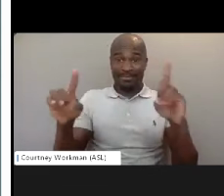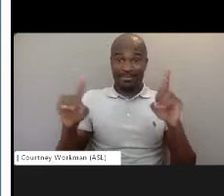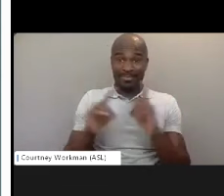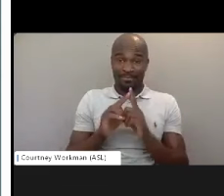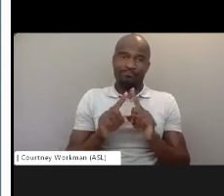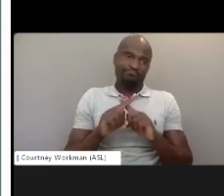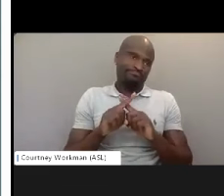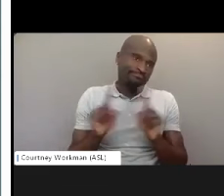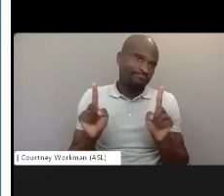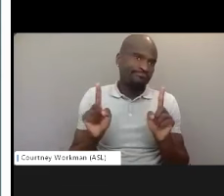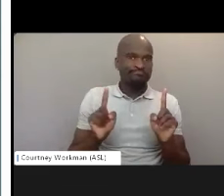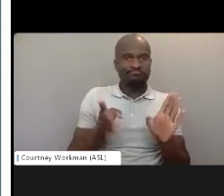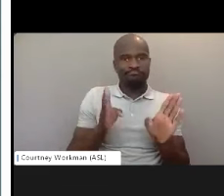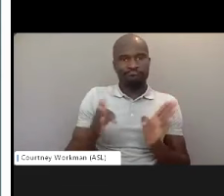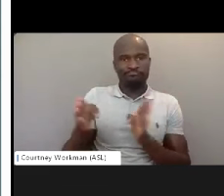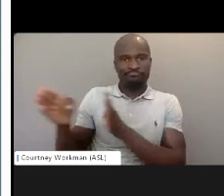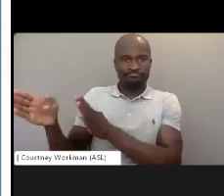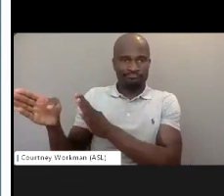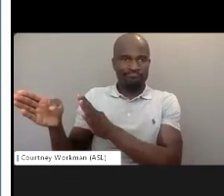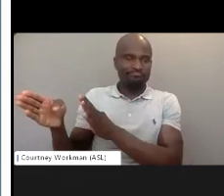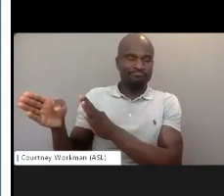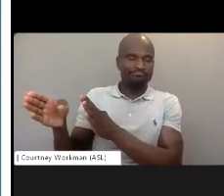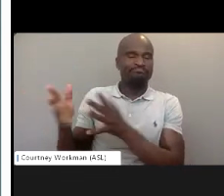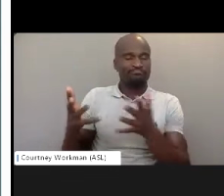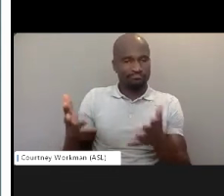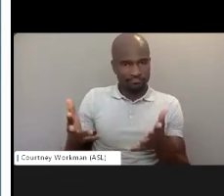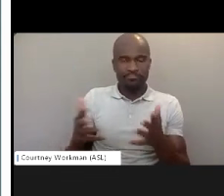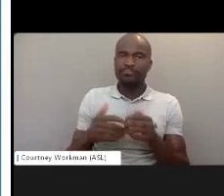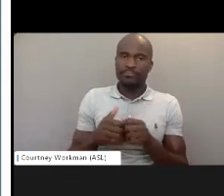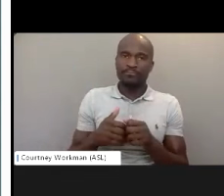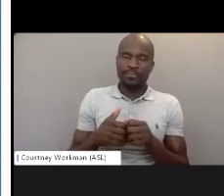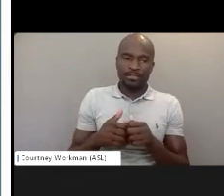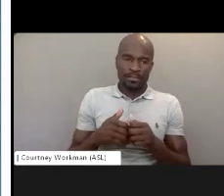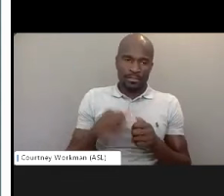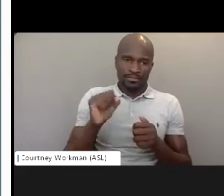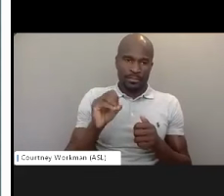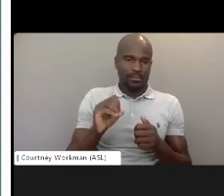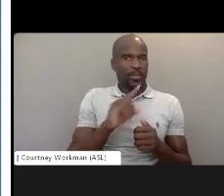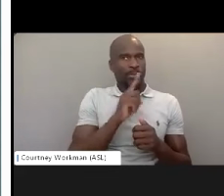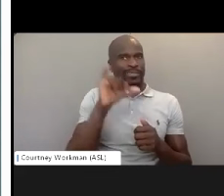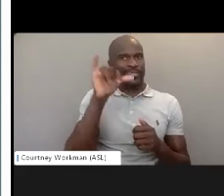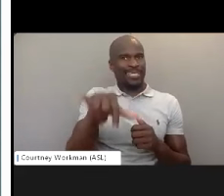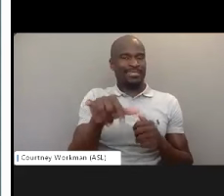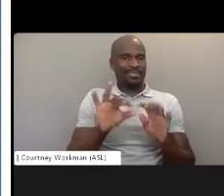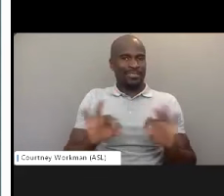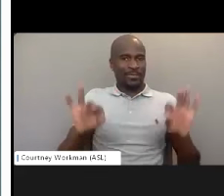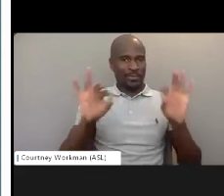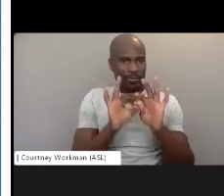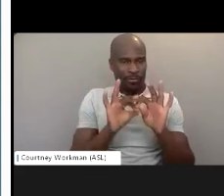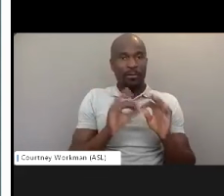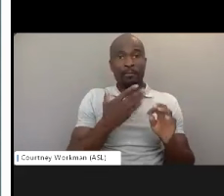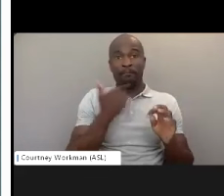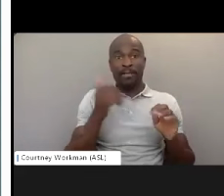points of command and different ways that they establish pieces. So that's one of the pieces that is so important in best practice number